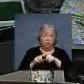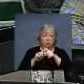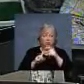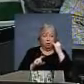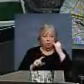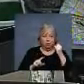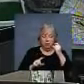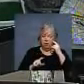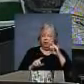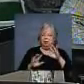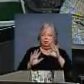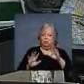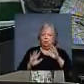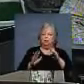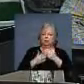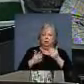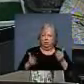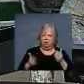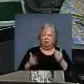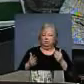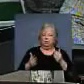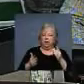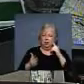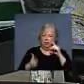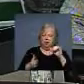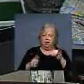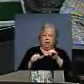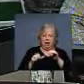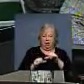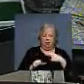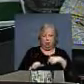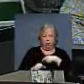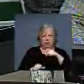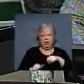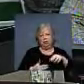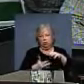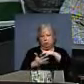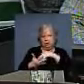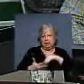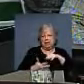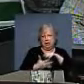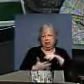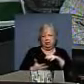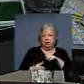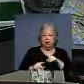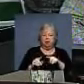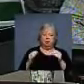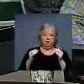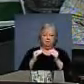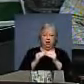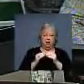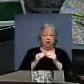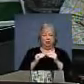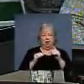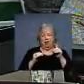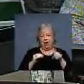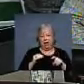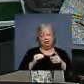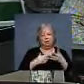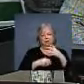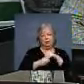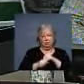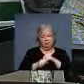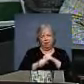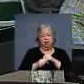think it's a fine thing to do. I think that area needs to be studied. But I think fairness has to play a hand in